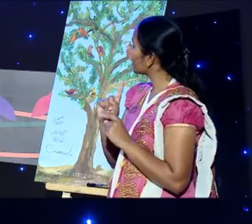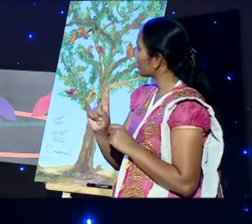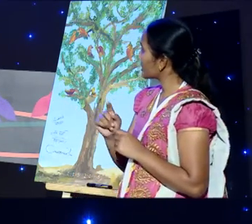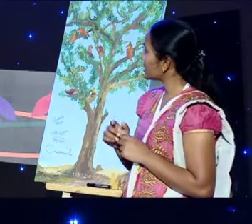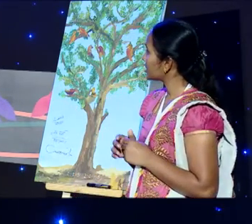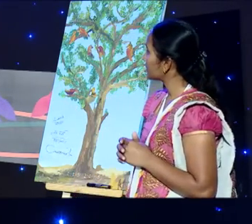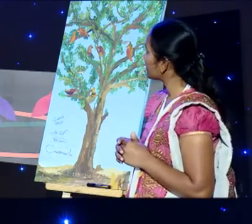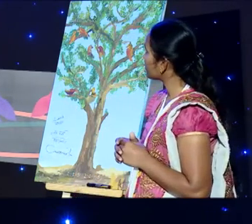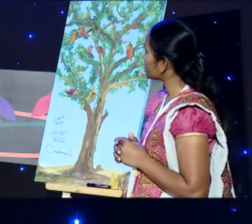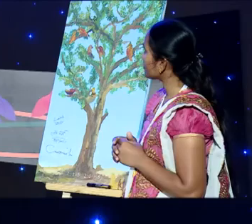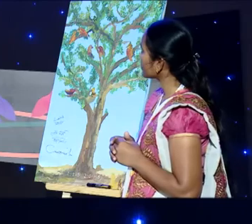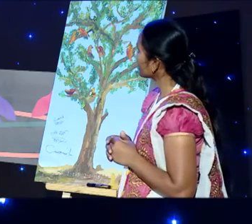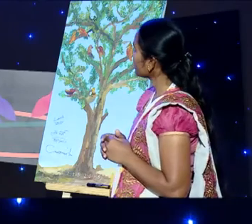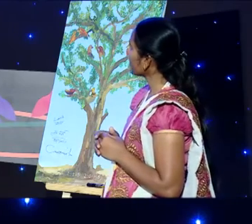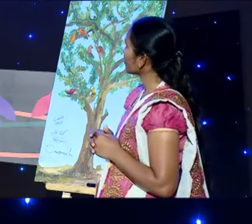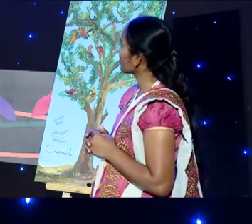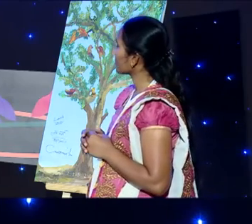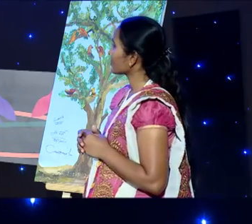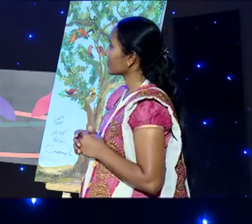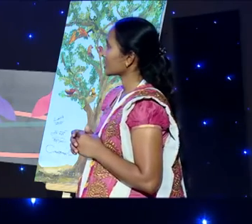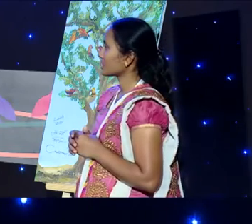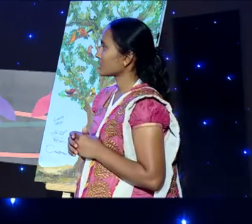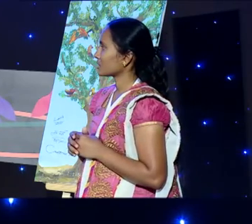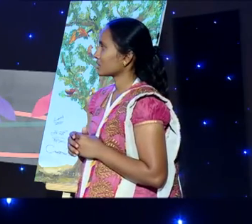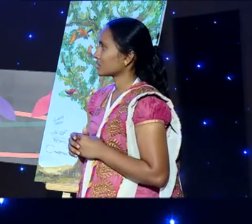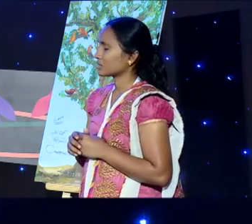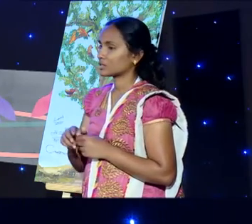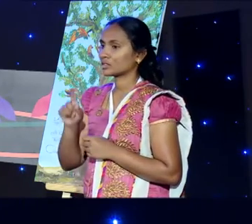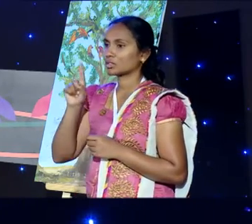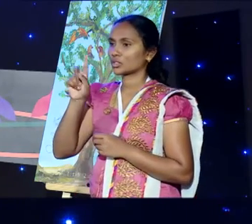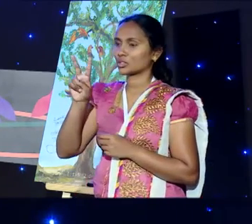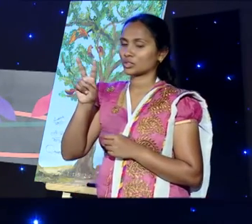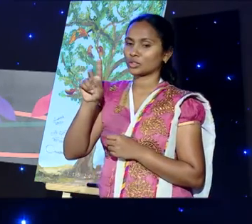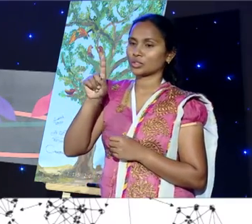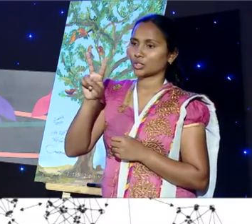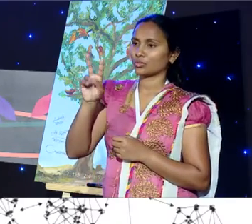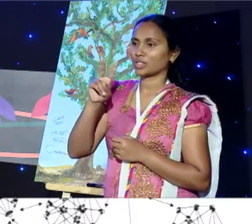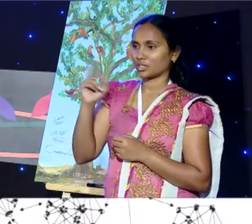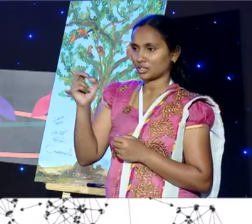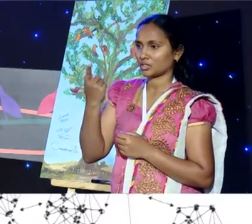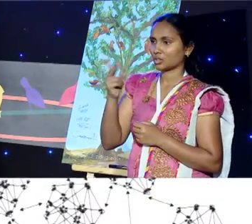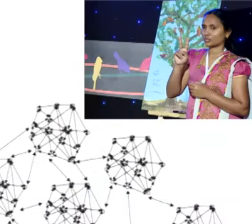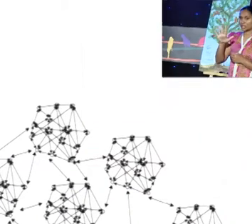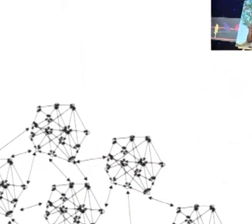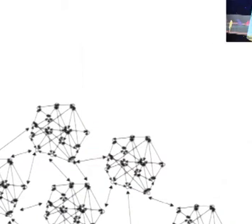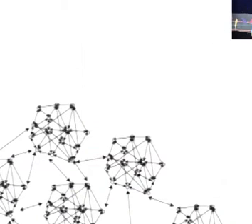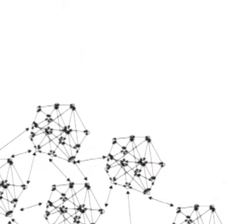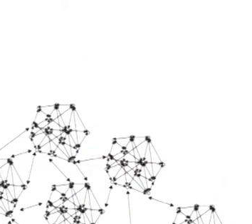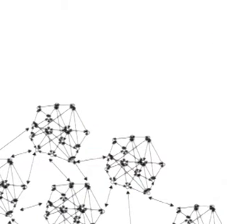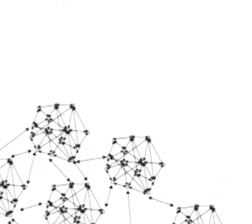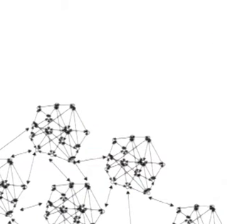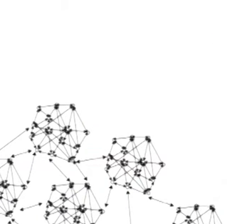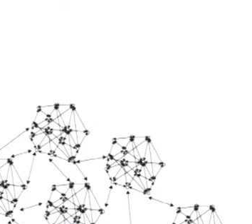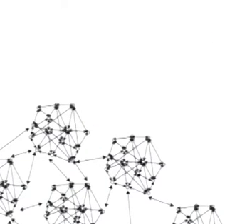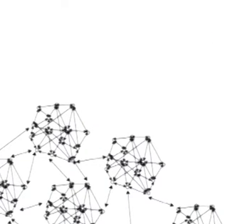is Metcalfe's Law. And Metcalfe's Law says there would be 1,225 if we all connected 1 to 1. If you just